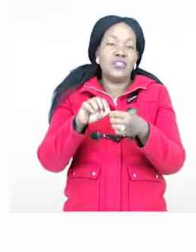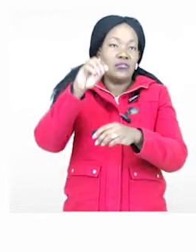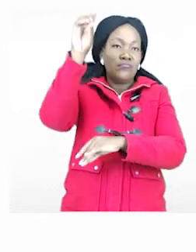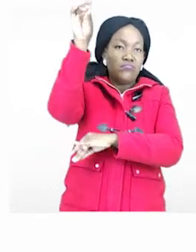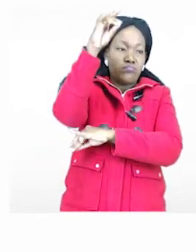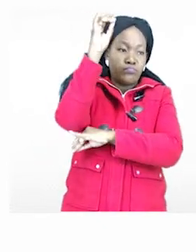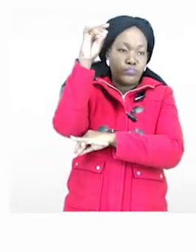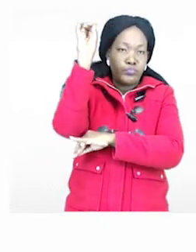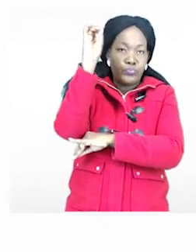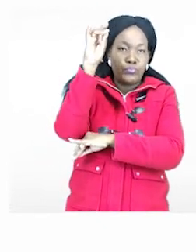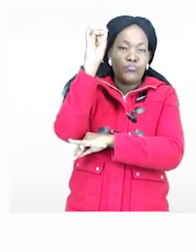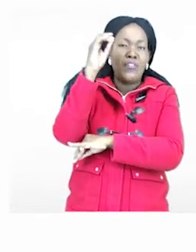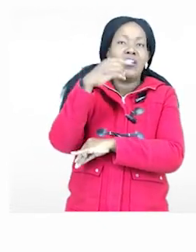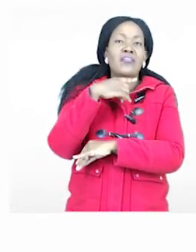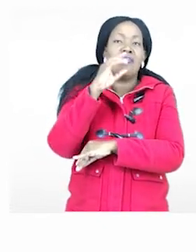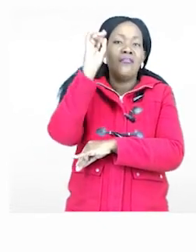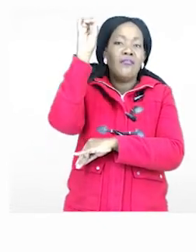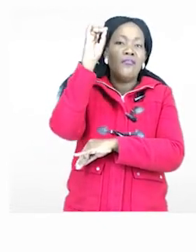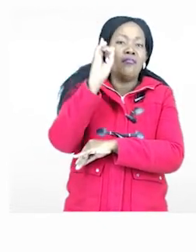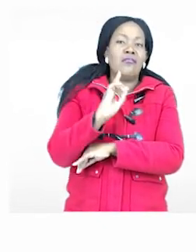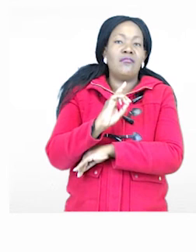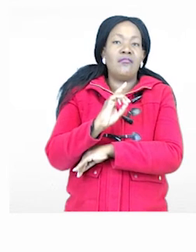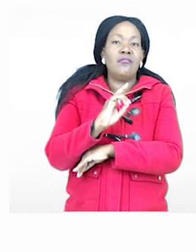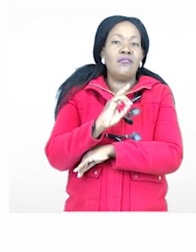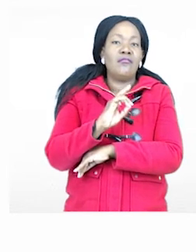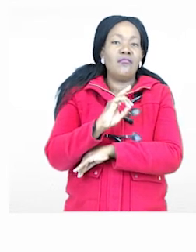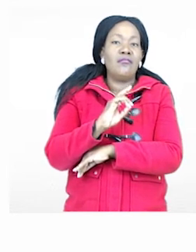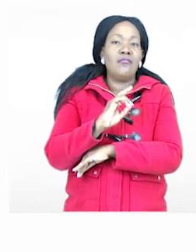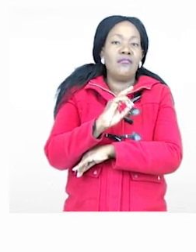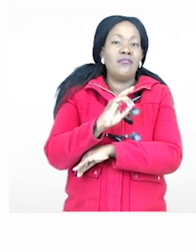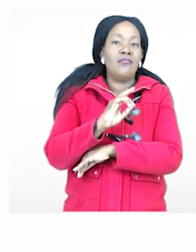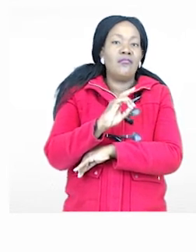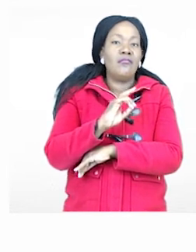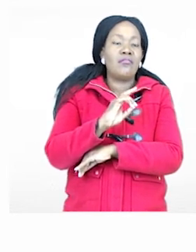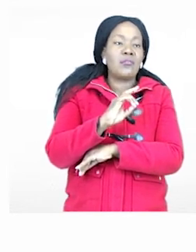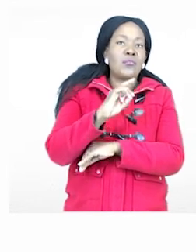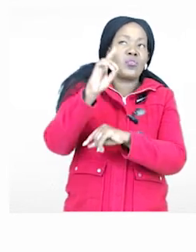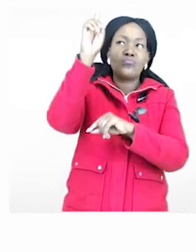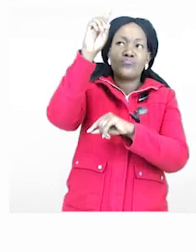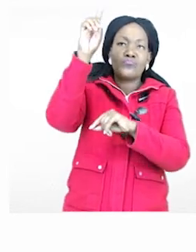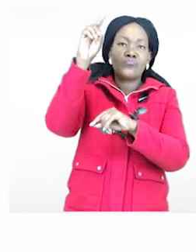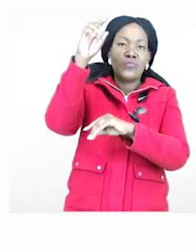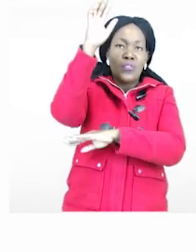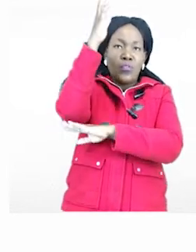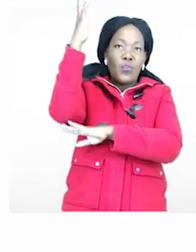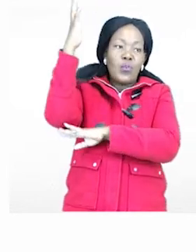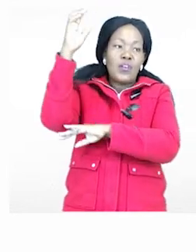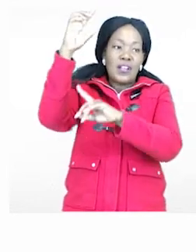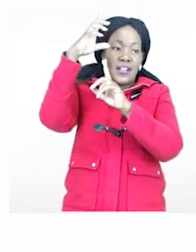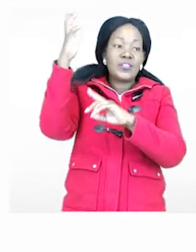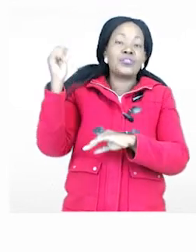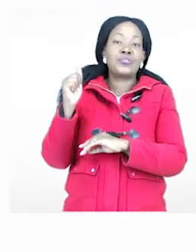Well they have a very long neck and they would like to eat all the berries up in the tree. Join the giraffe with